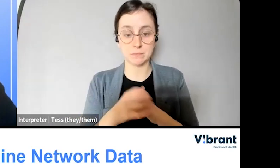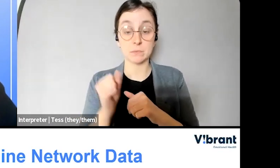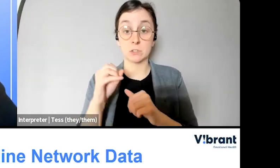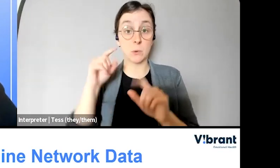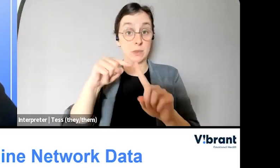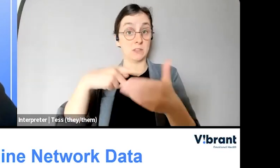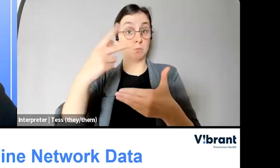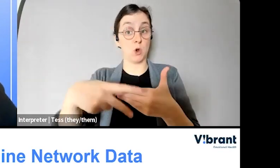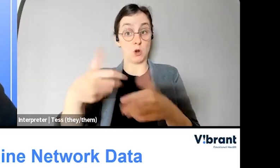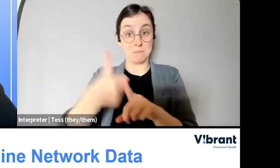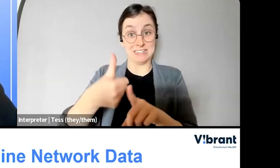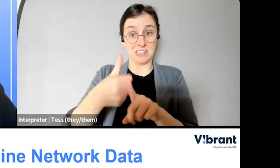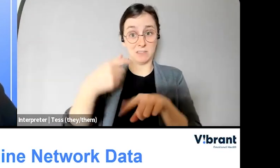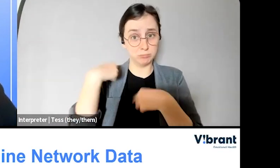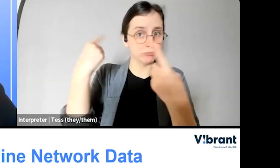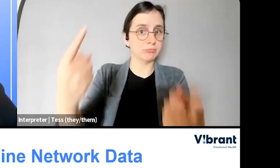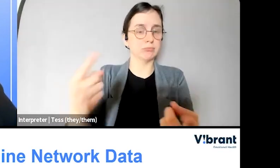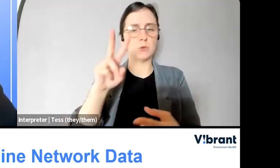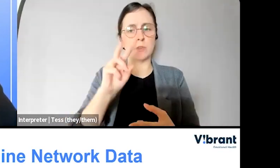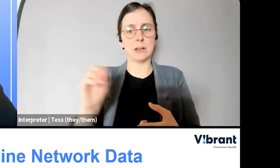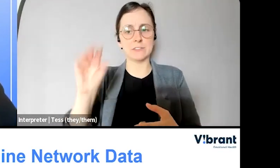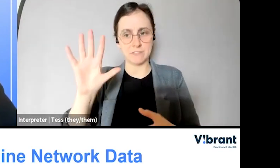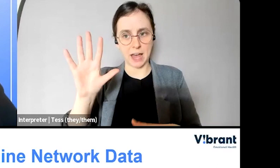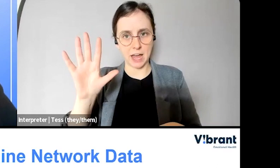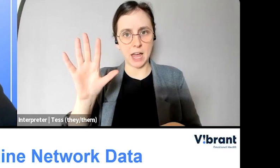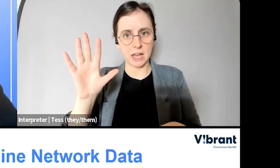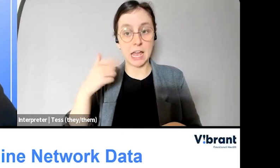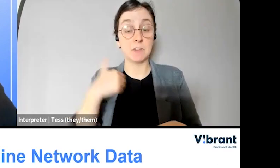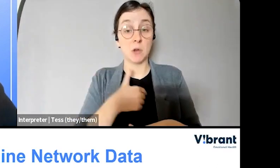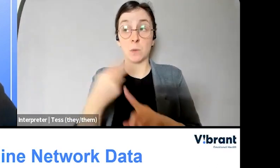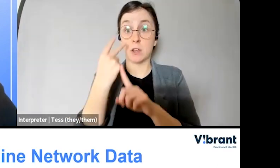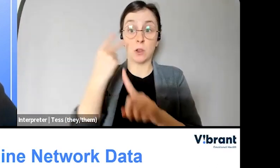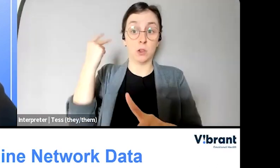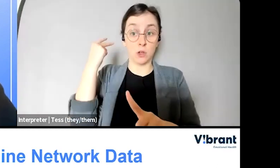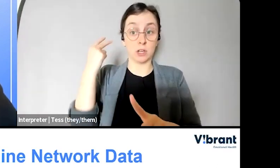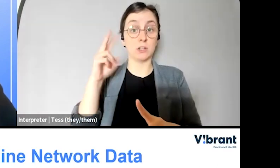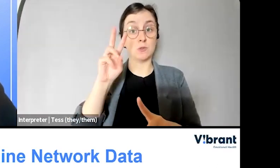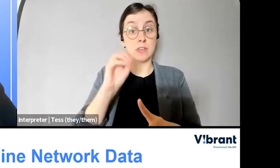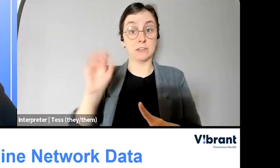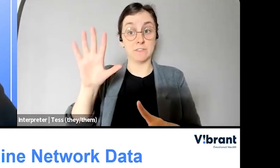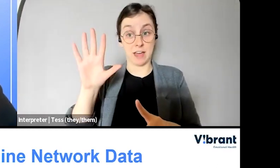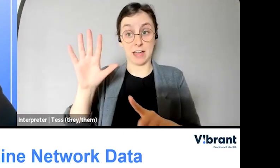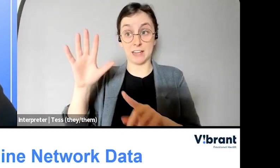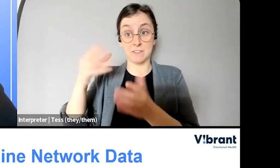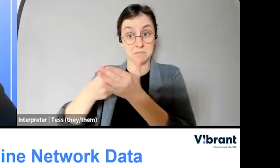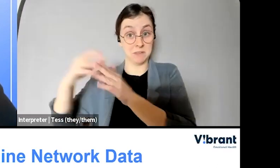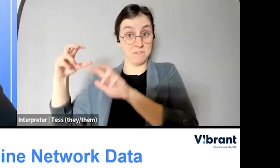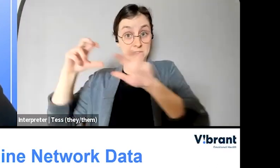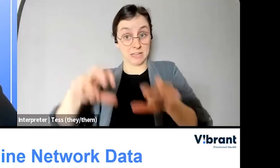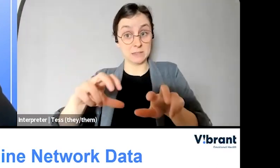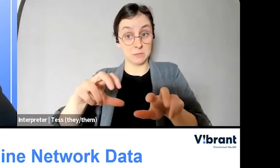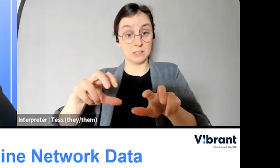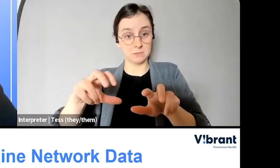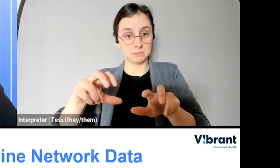program, again, has been around since 2005. And when we look at the 2005 investment that was made for the